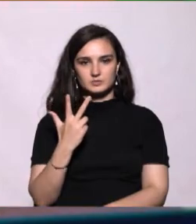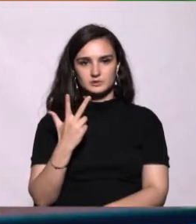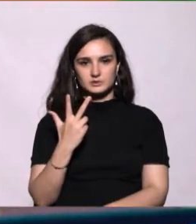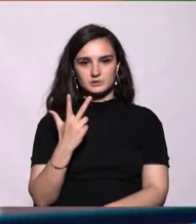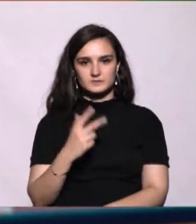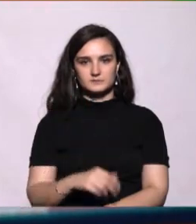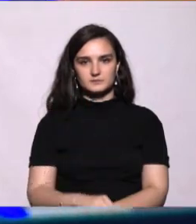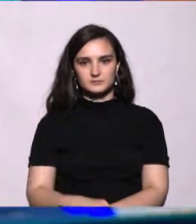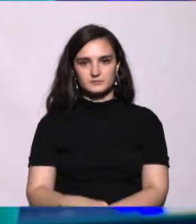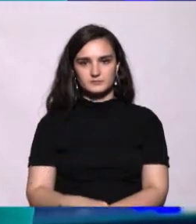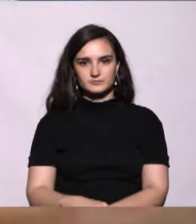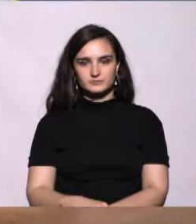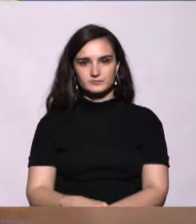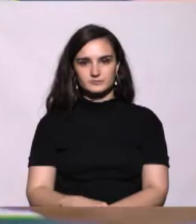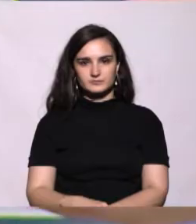1, 2, 3.